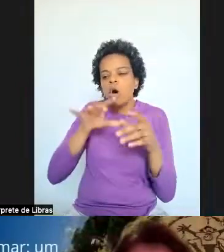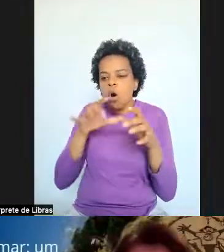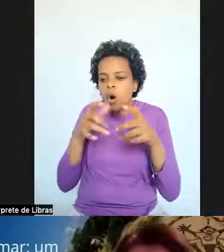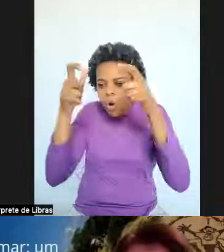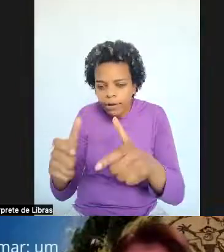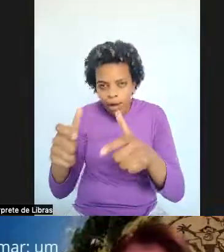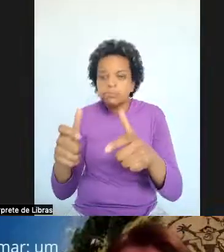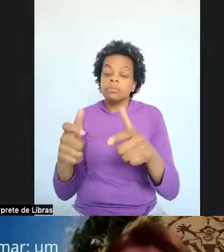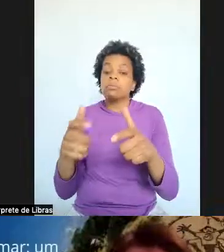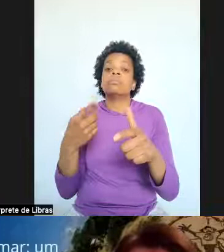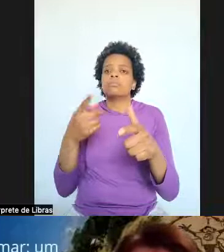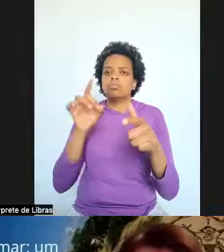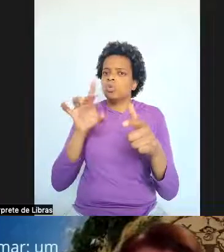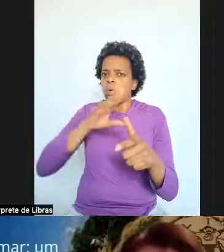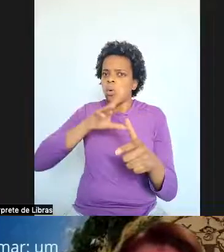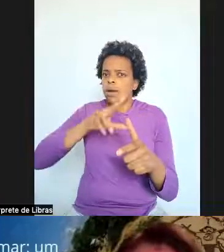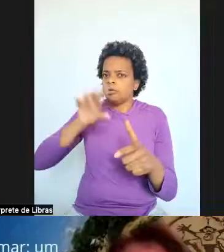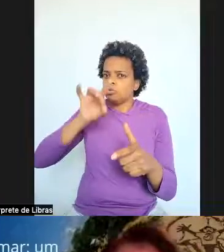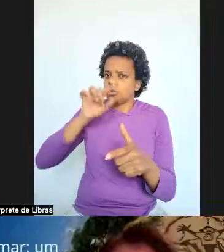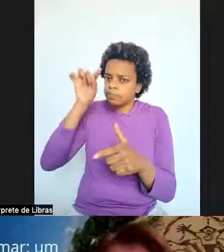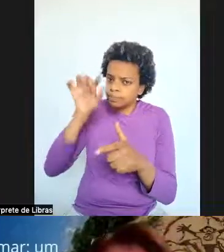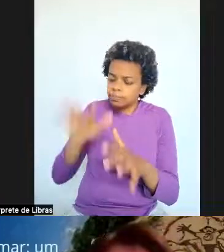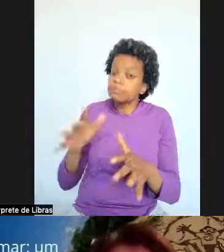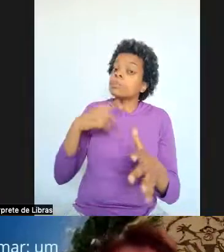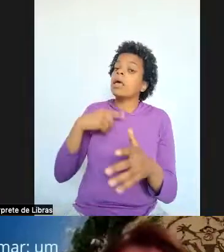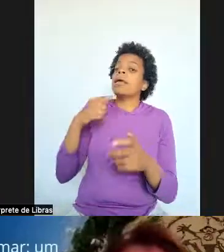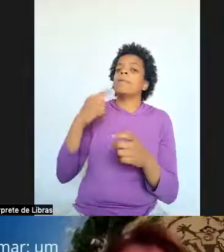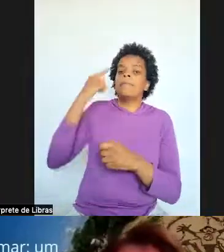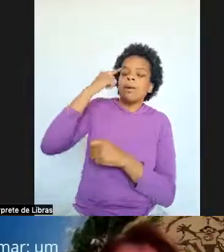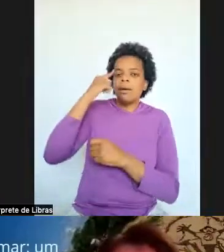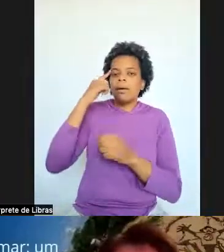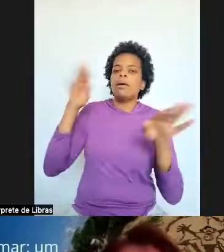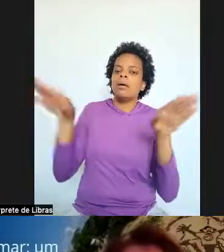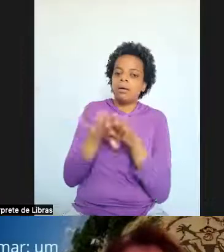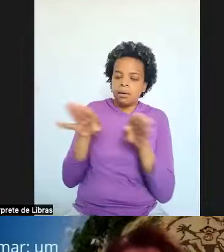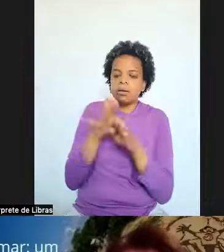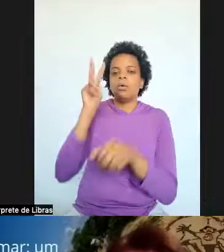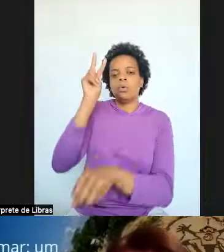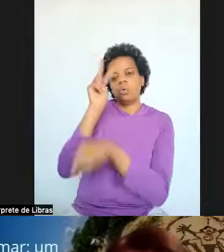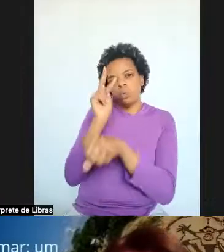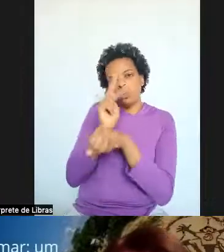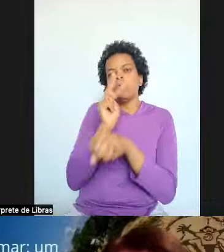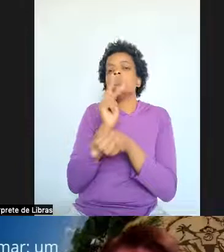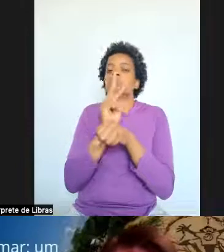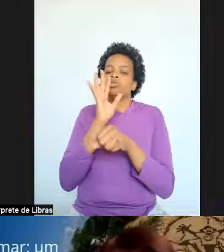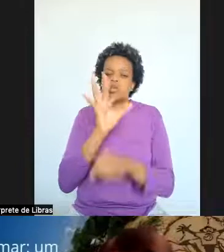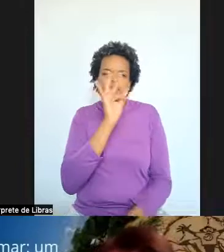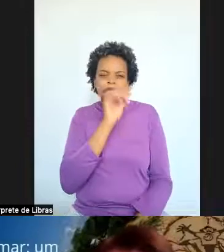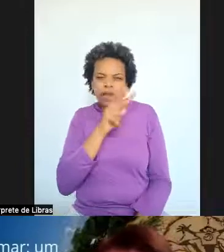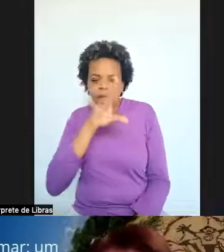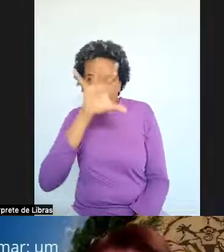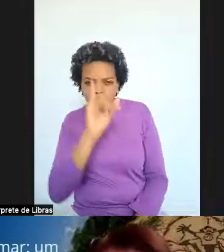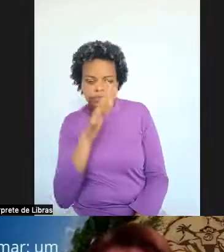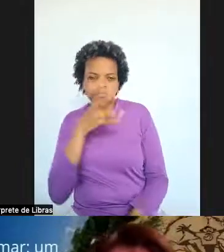of species and coastal and marine environments. We're also working with the conservation,